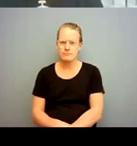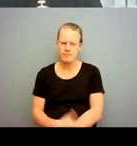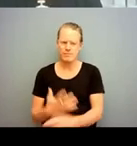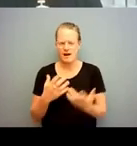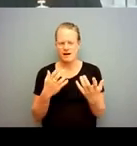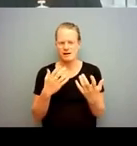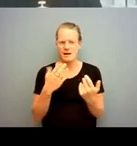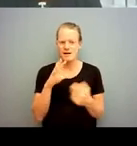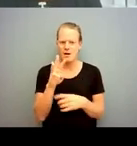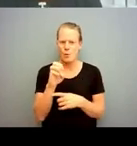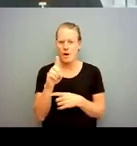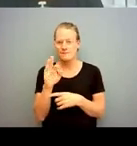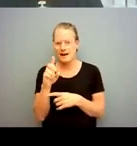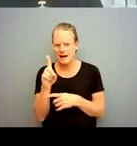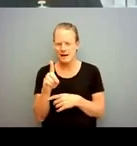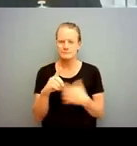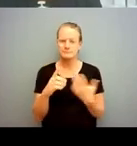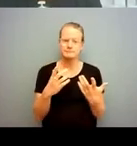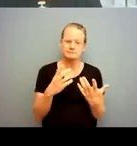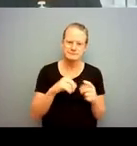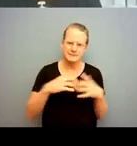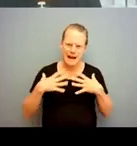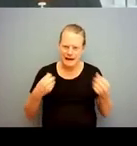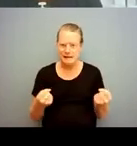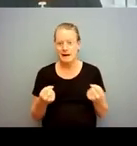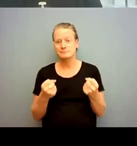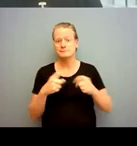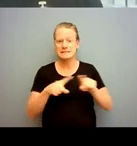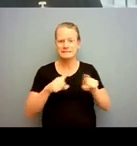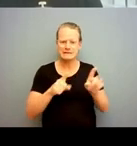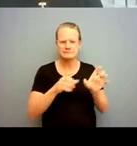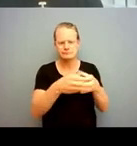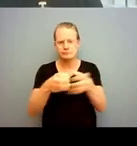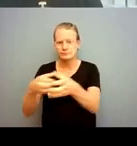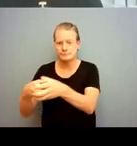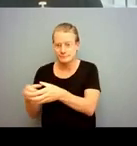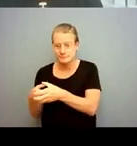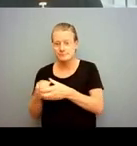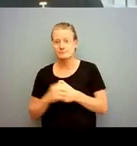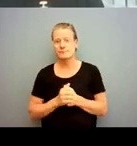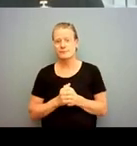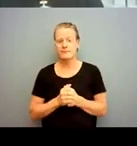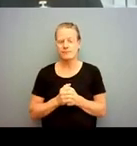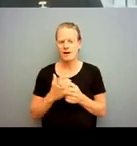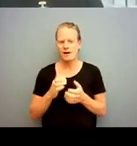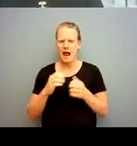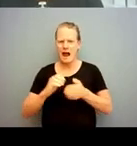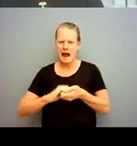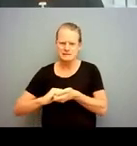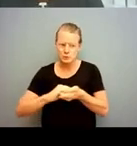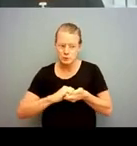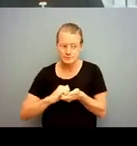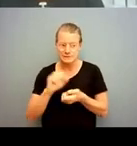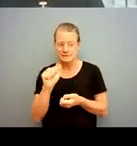Soster, the Advisory Board for Rights of the Persons of with Disabilities, VANE, in Finland, and the Finnish